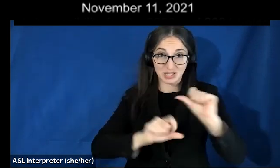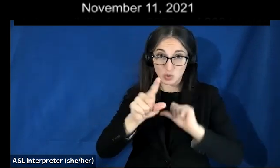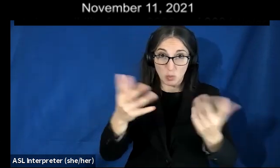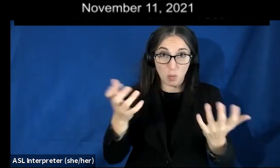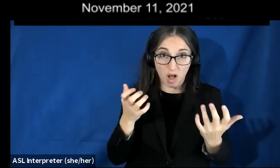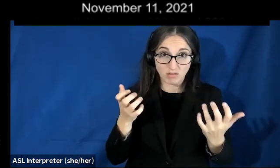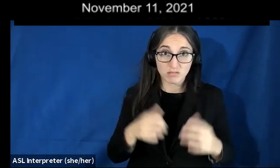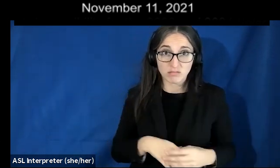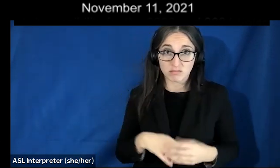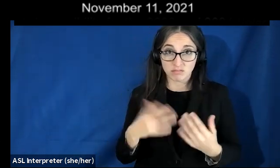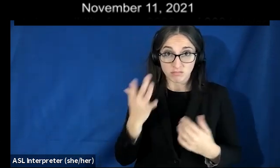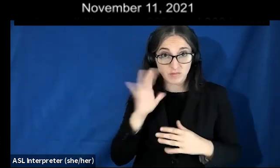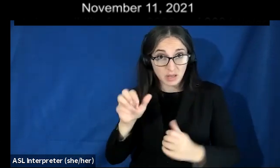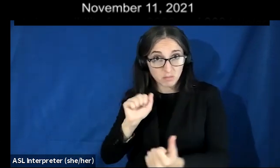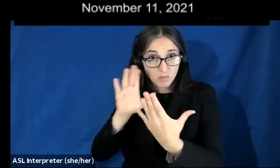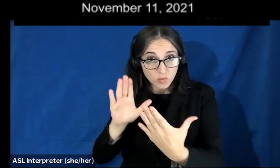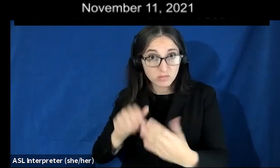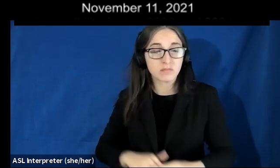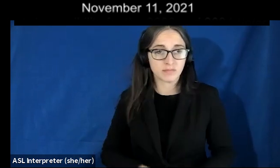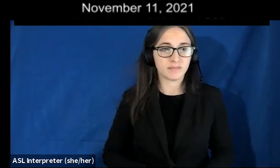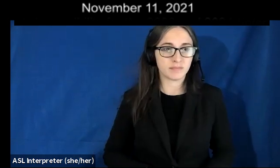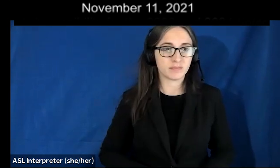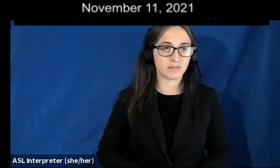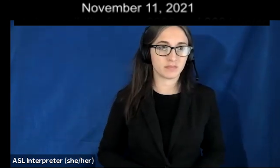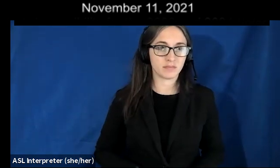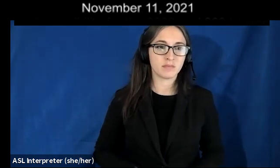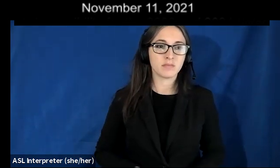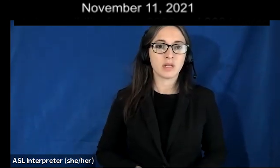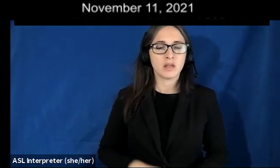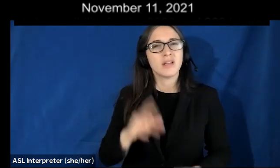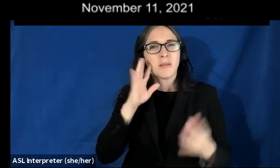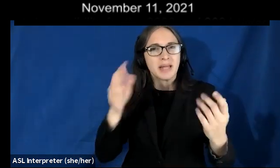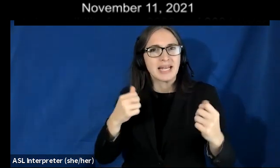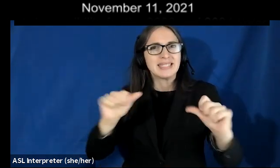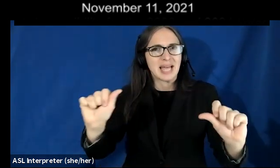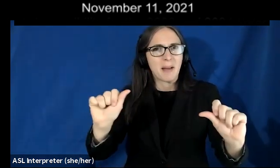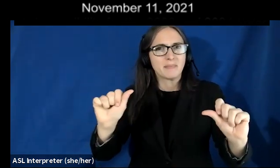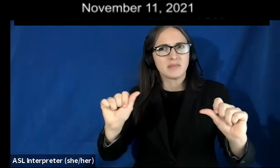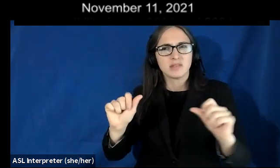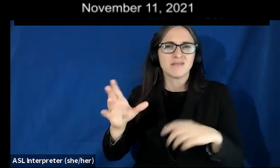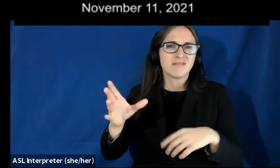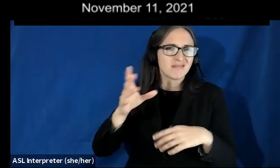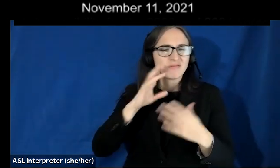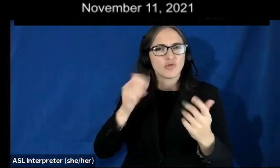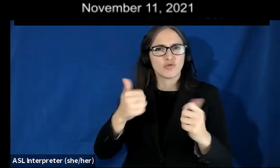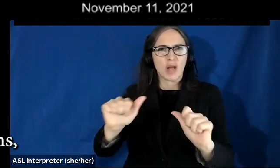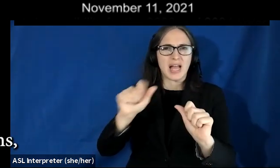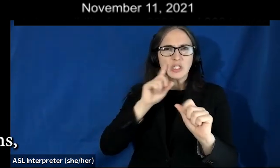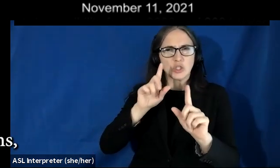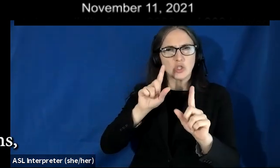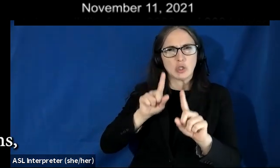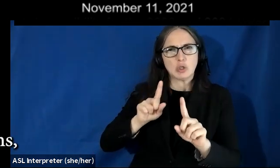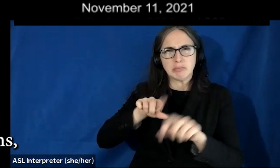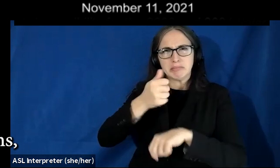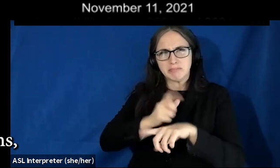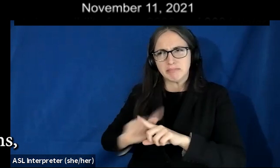There have been attempts to lengthen the word by adding entrepreneurship or art. I